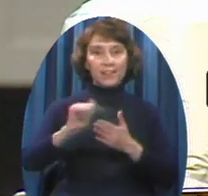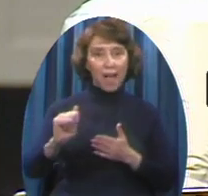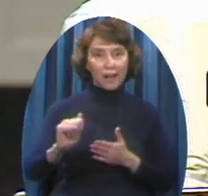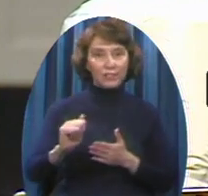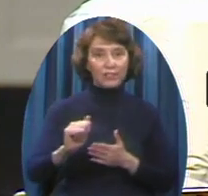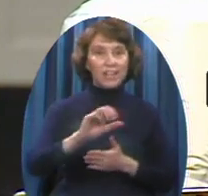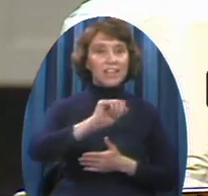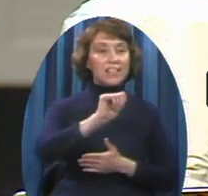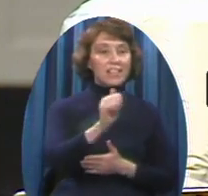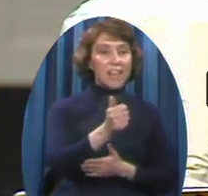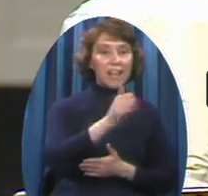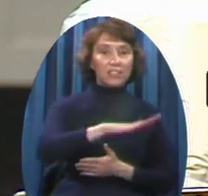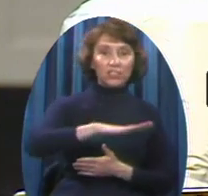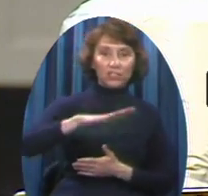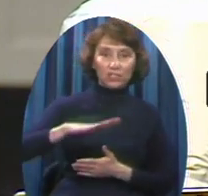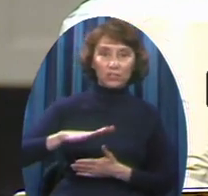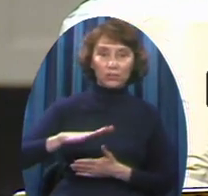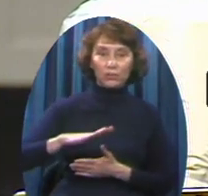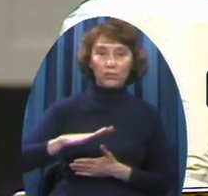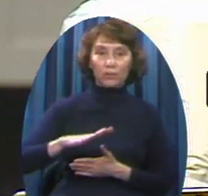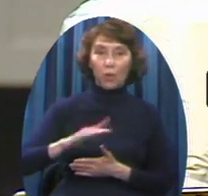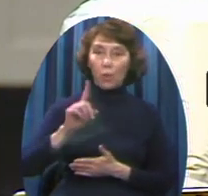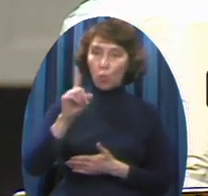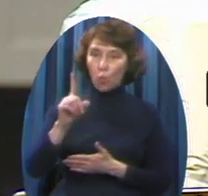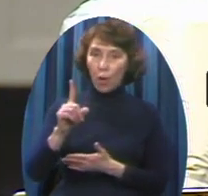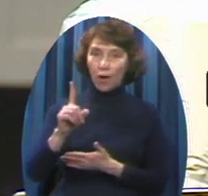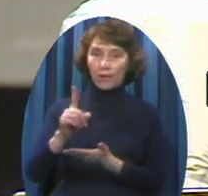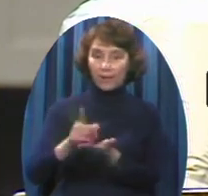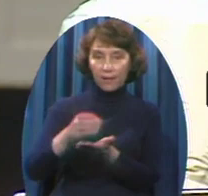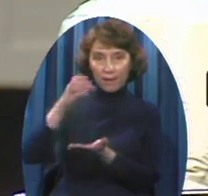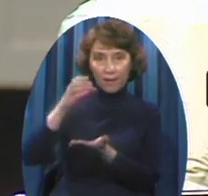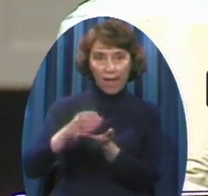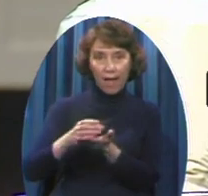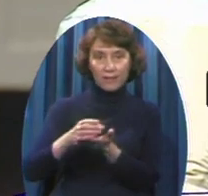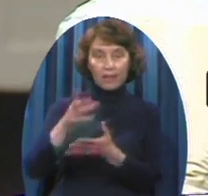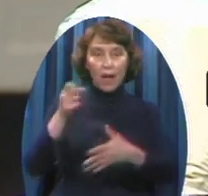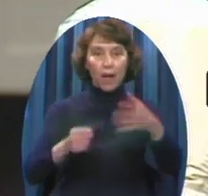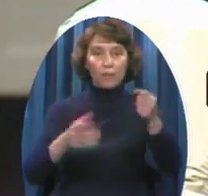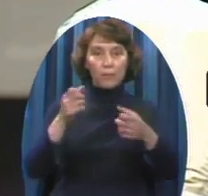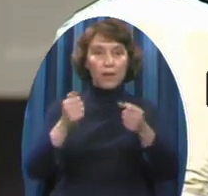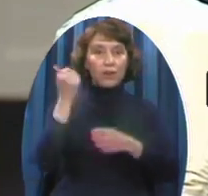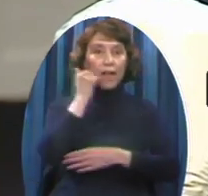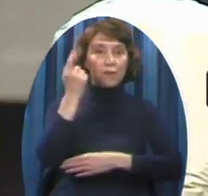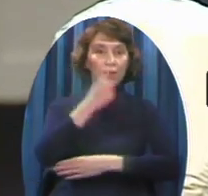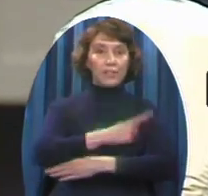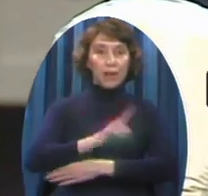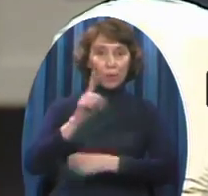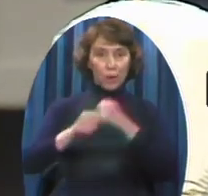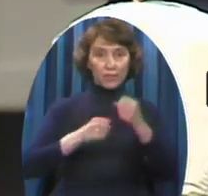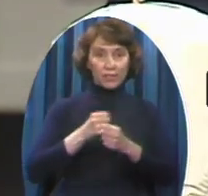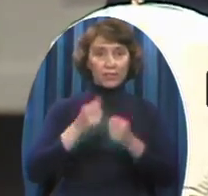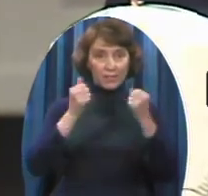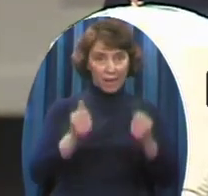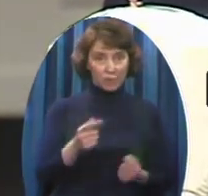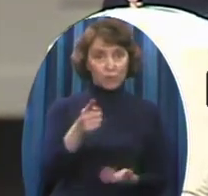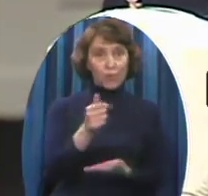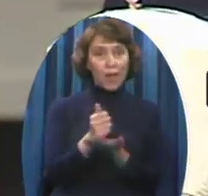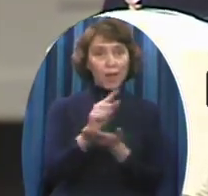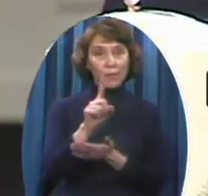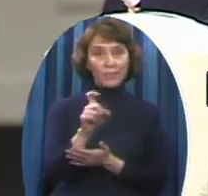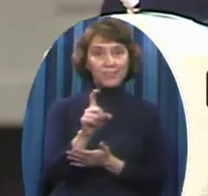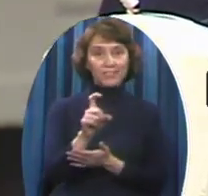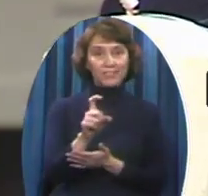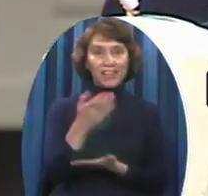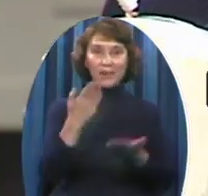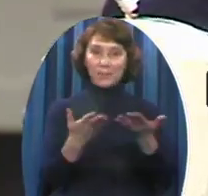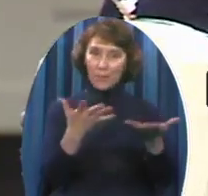an 8-ounce glass of milk every day for a year with a $15 gift? You may want to take on 2, 3, or 5 children. Maybe